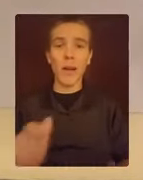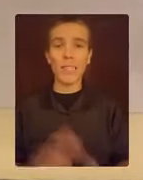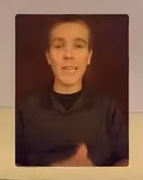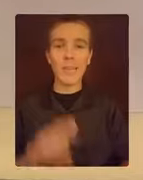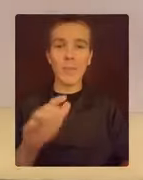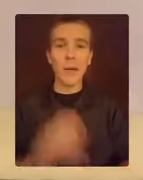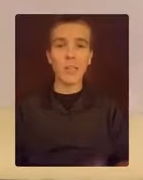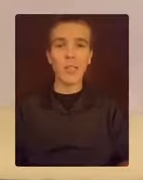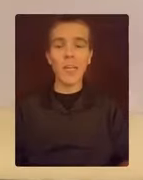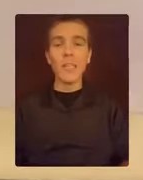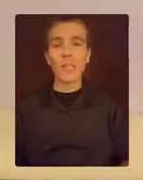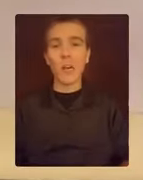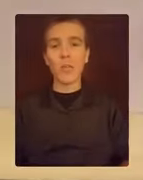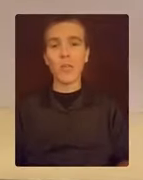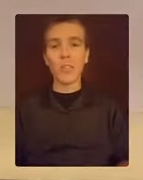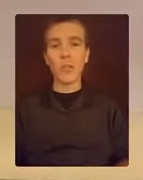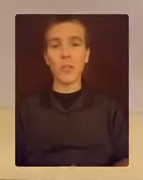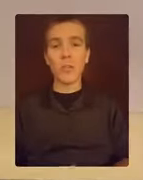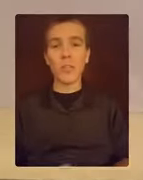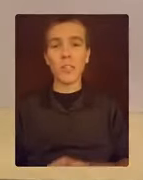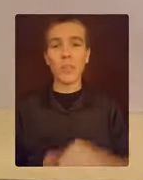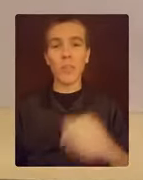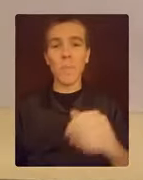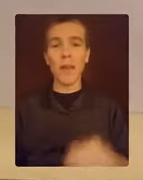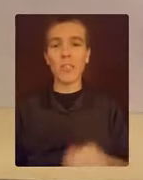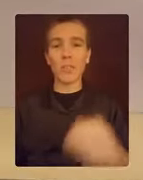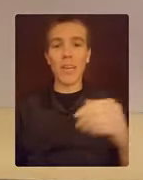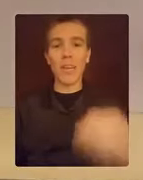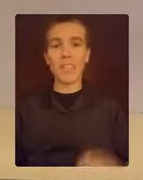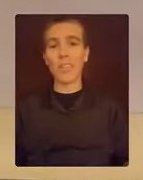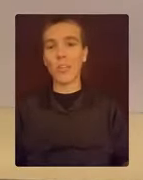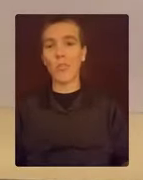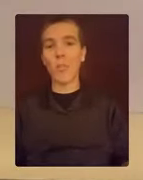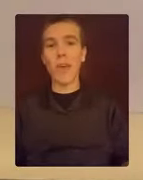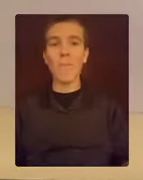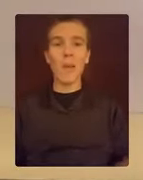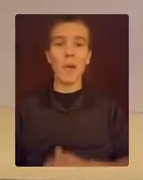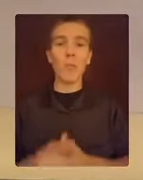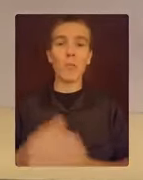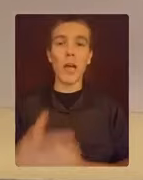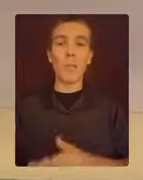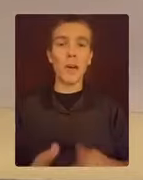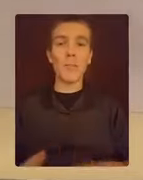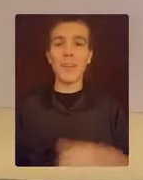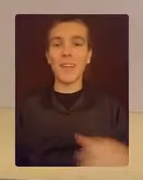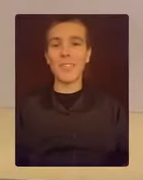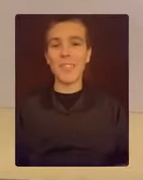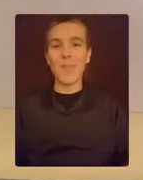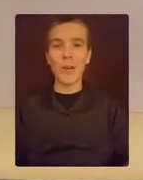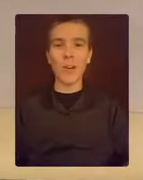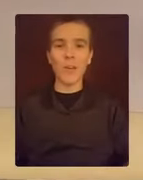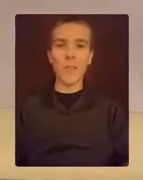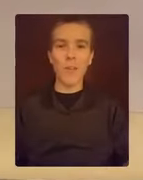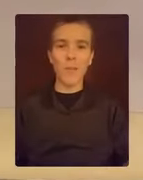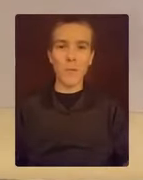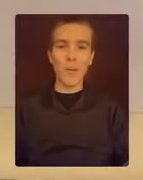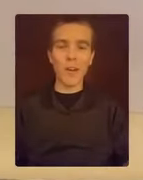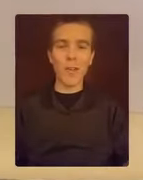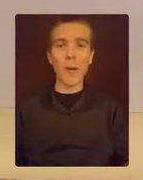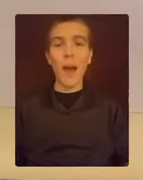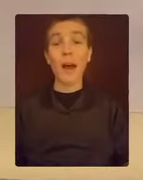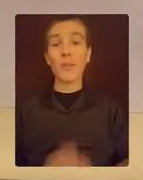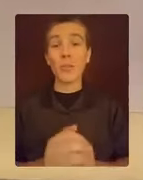my contact information, so you can message me, get in touch with me, and we'll chop it up and see if we're a good fit for